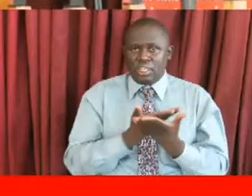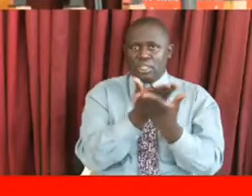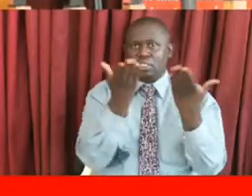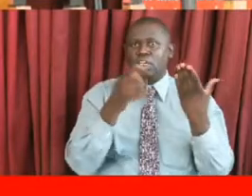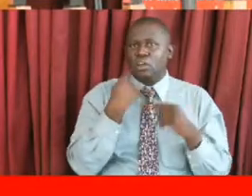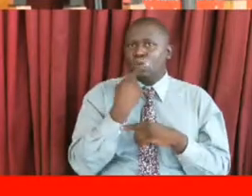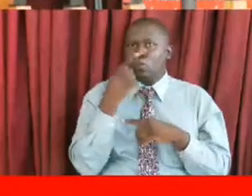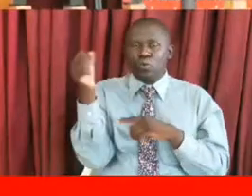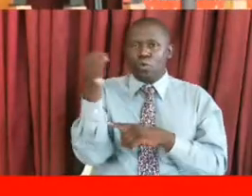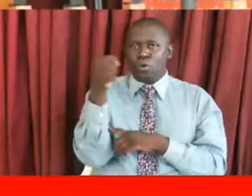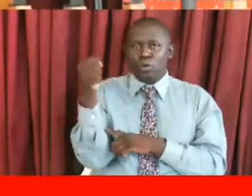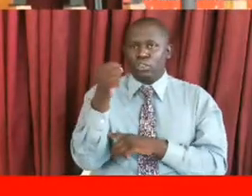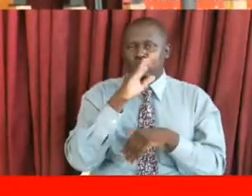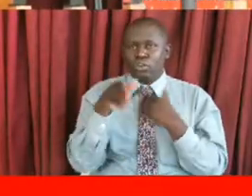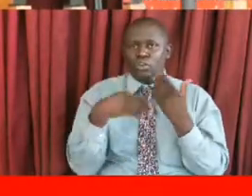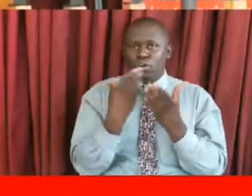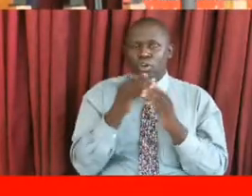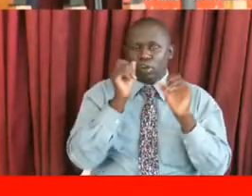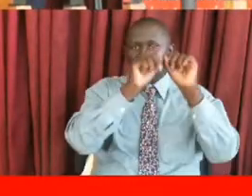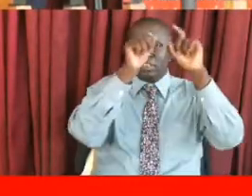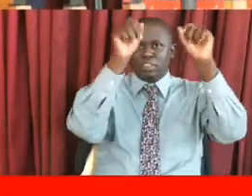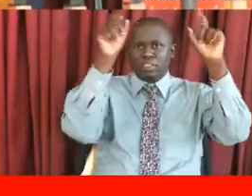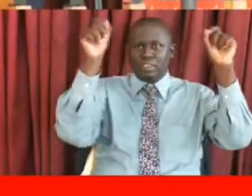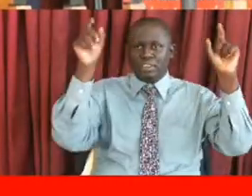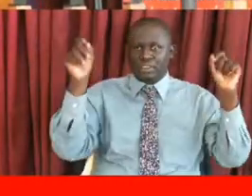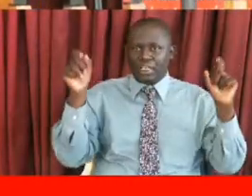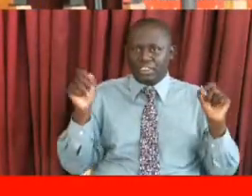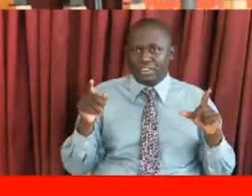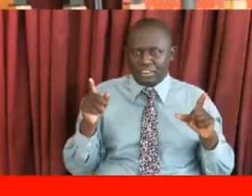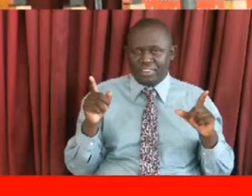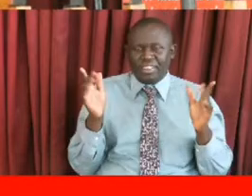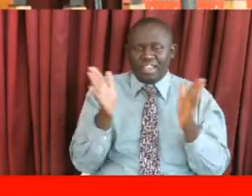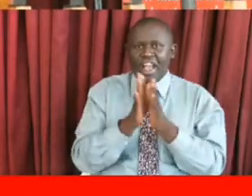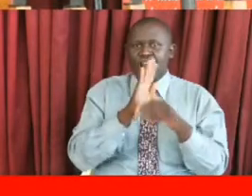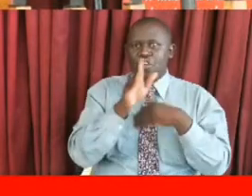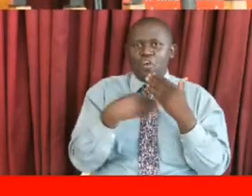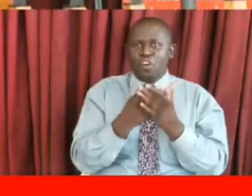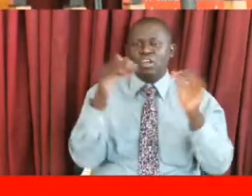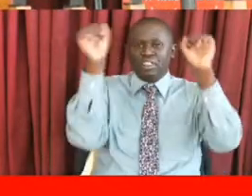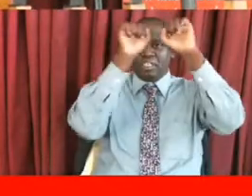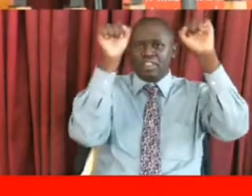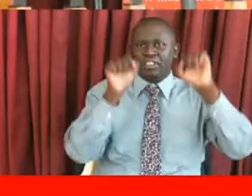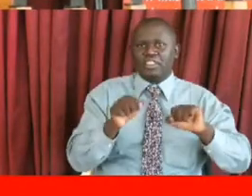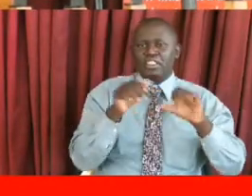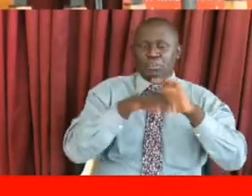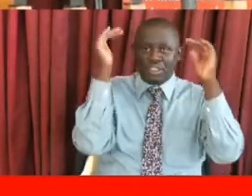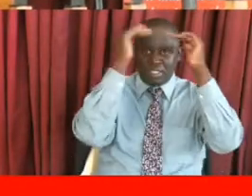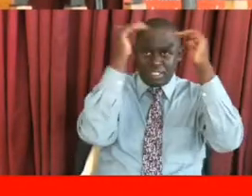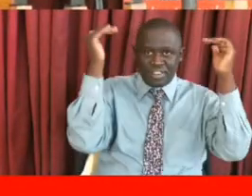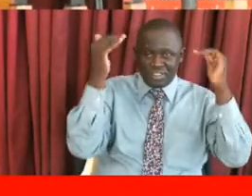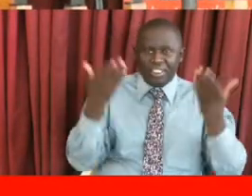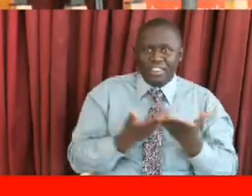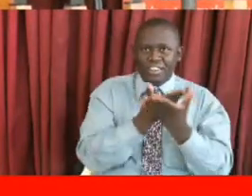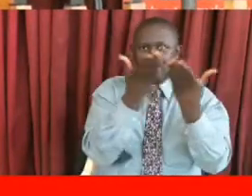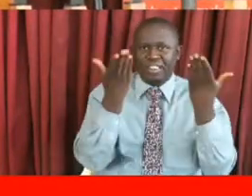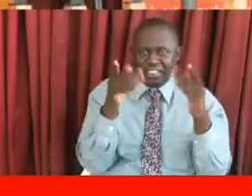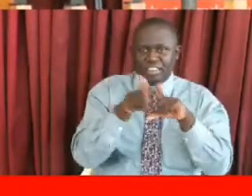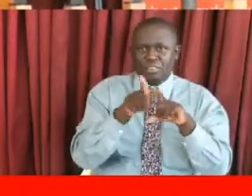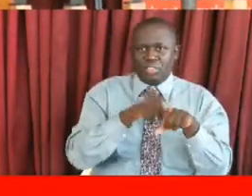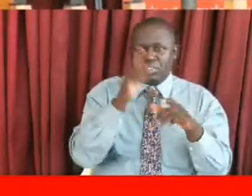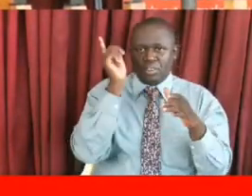the galaxies star systems they rotate off